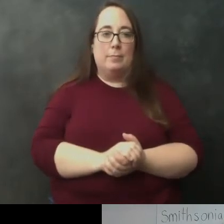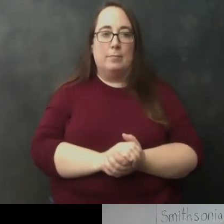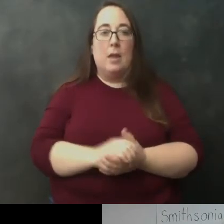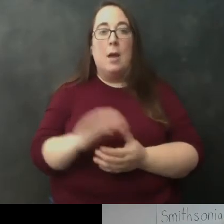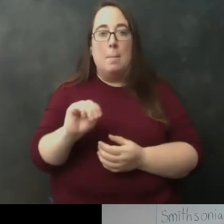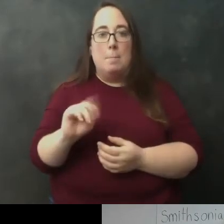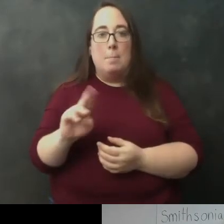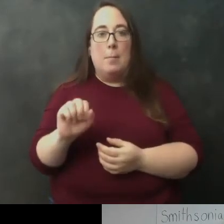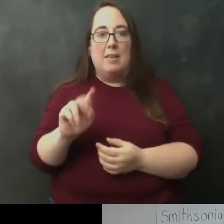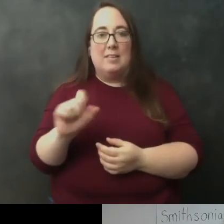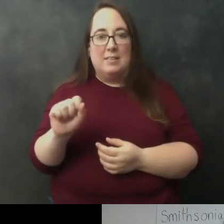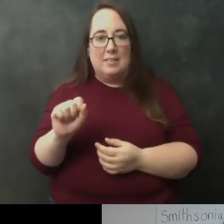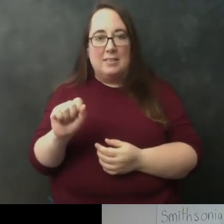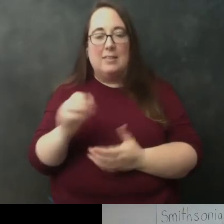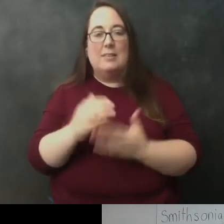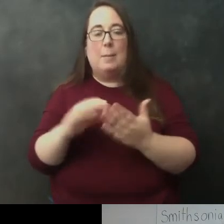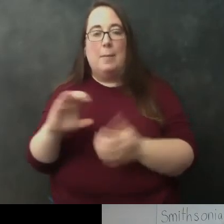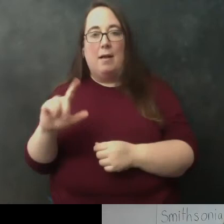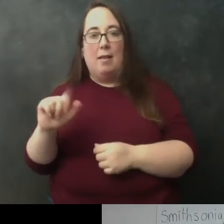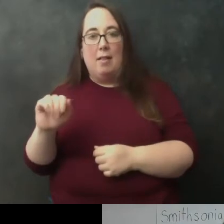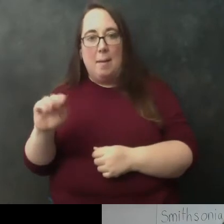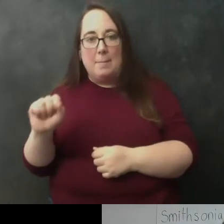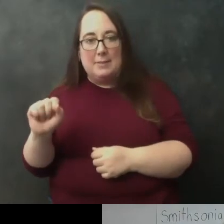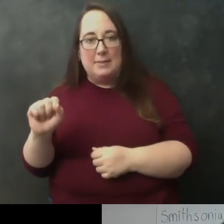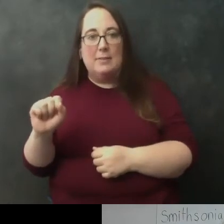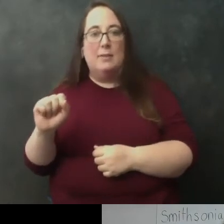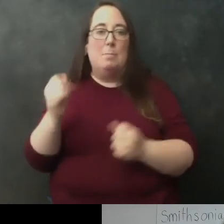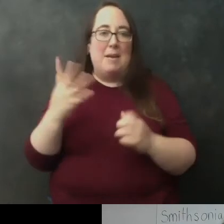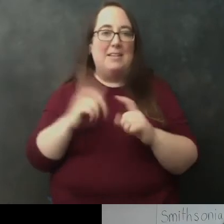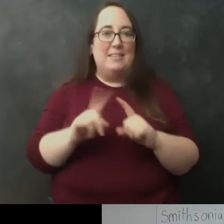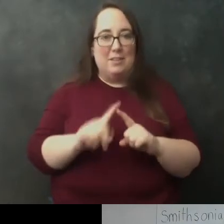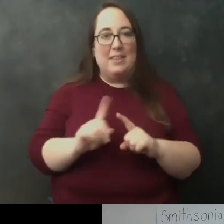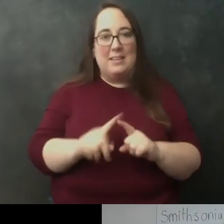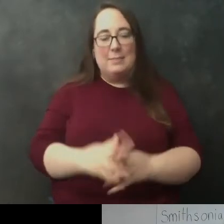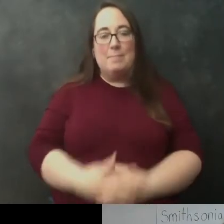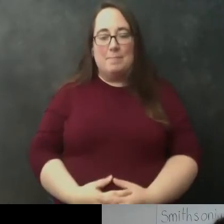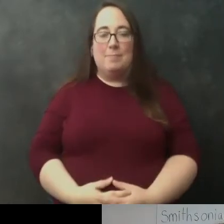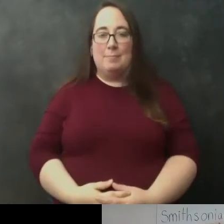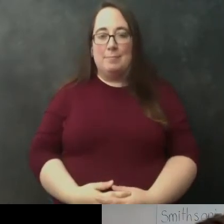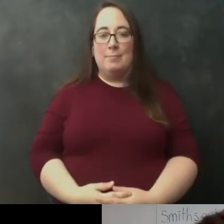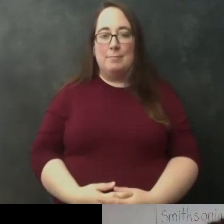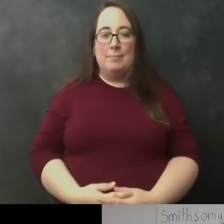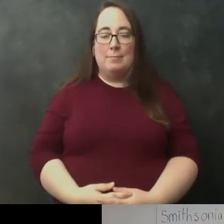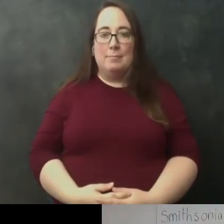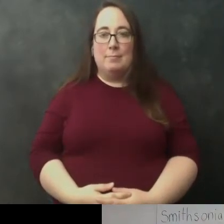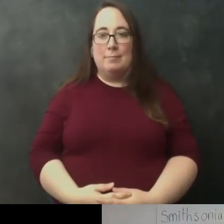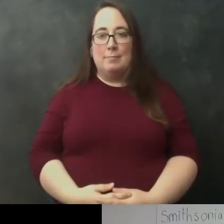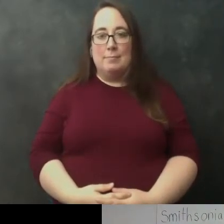mussels, a couple different kinds of clams, lots of different things. Okay, awesome. Very